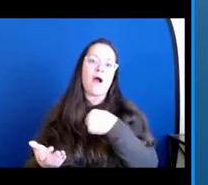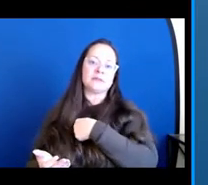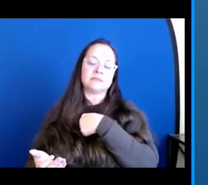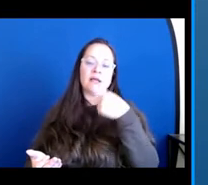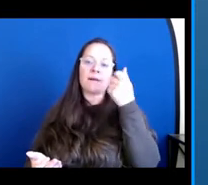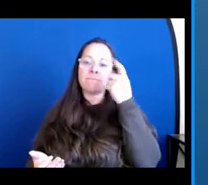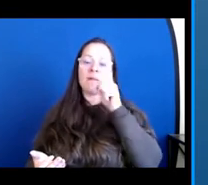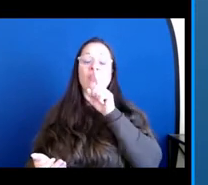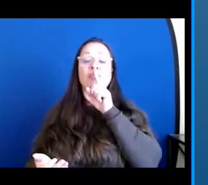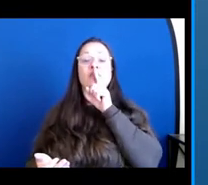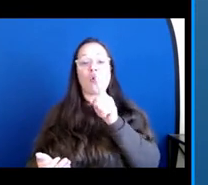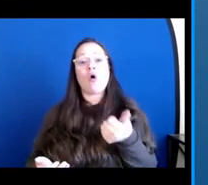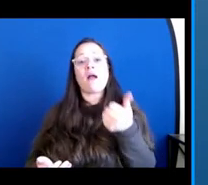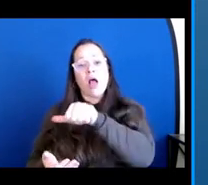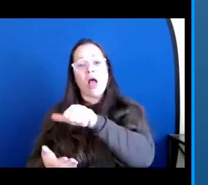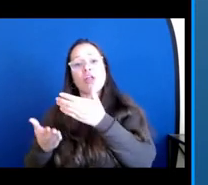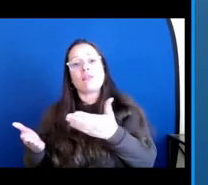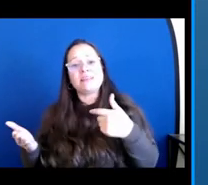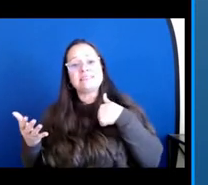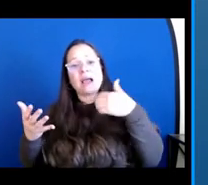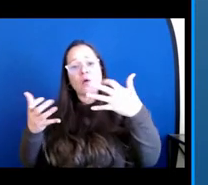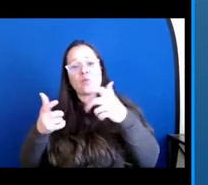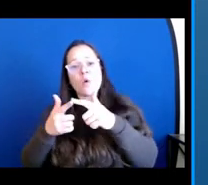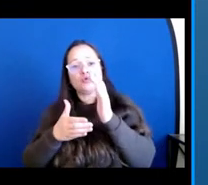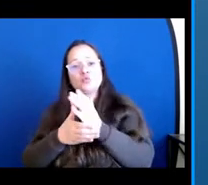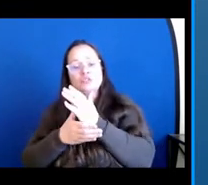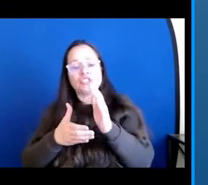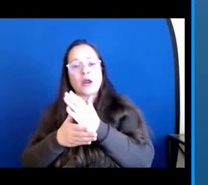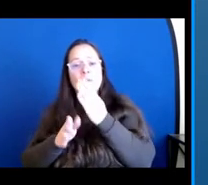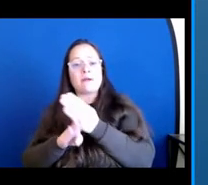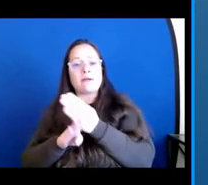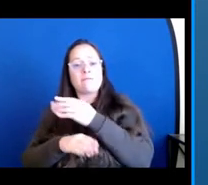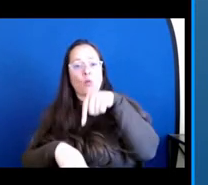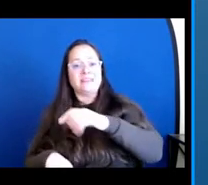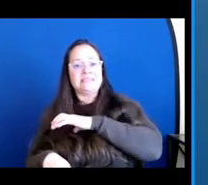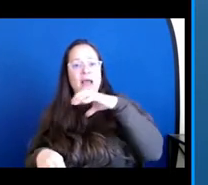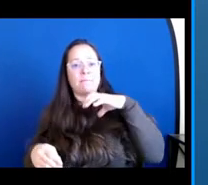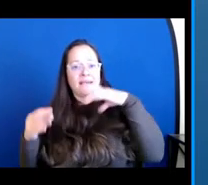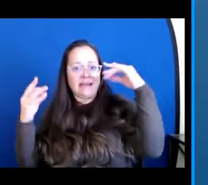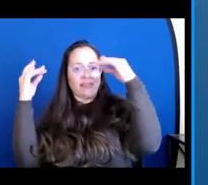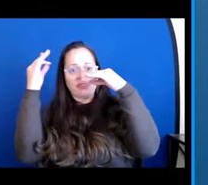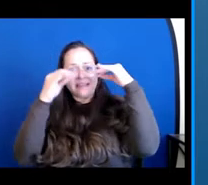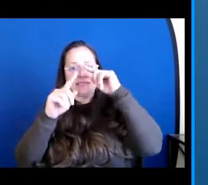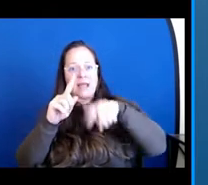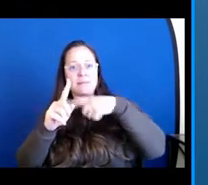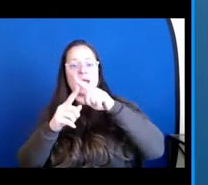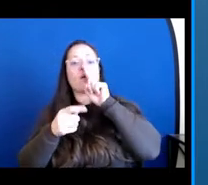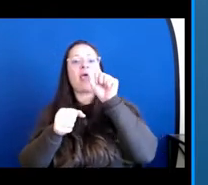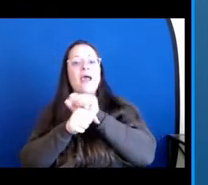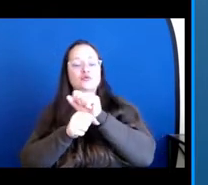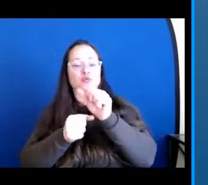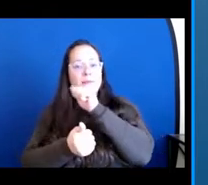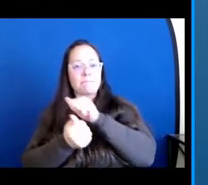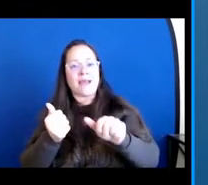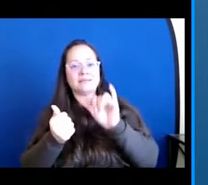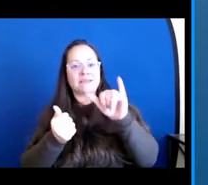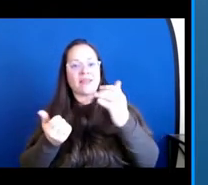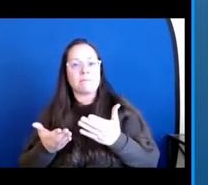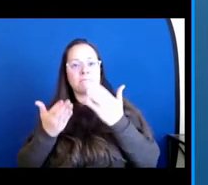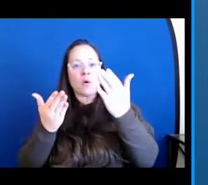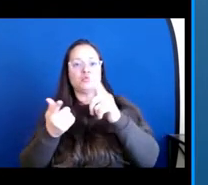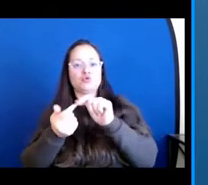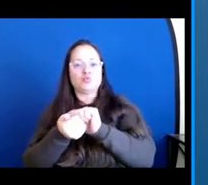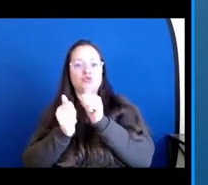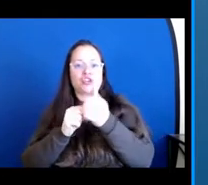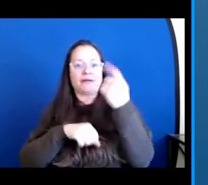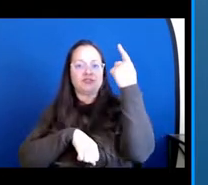I want to say before this committee gets to thinking of actually passing a motion to to change the dates that